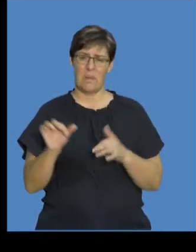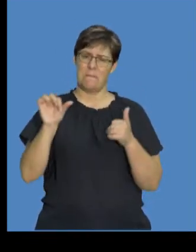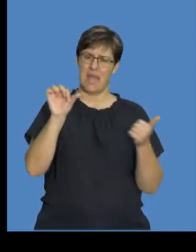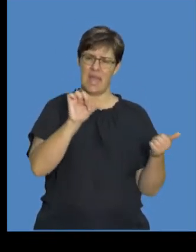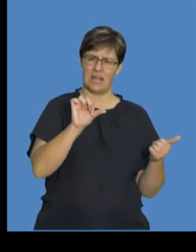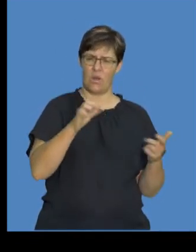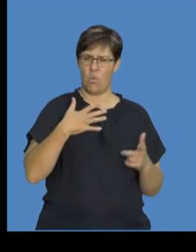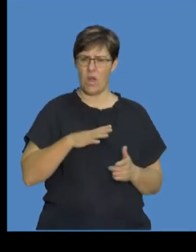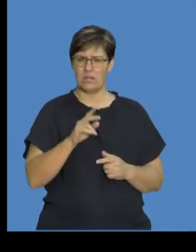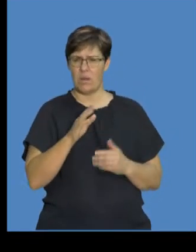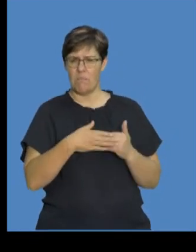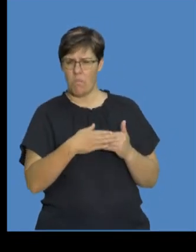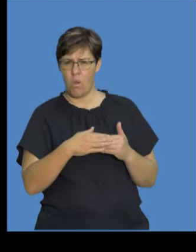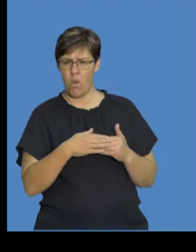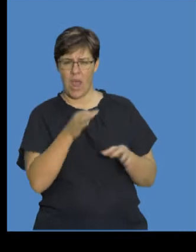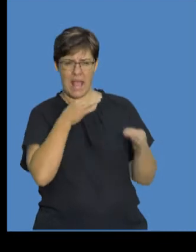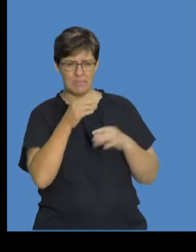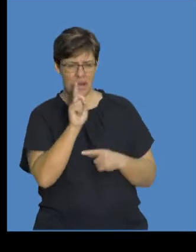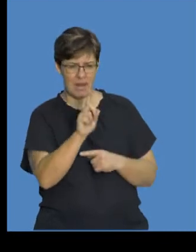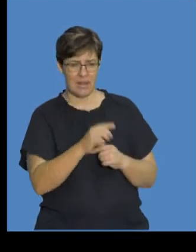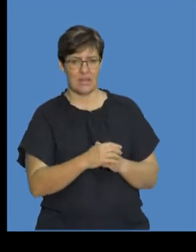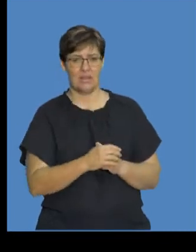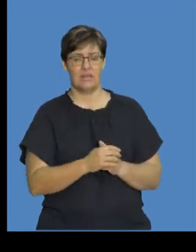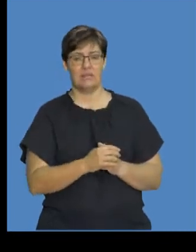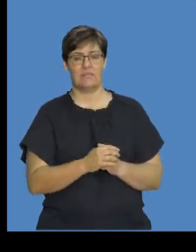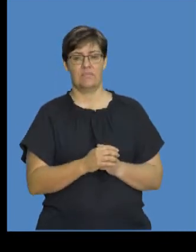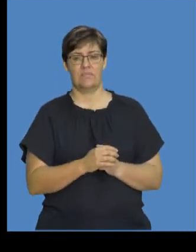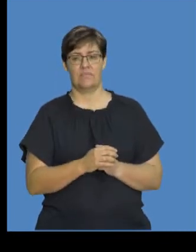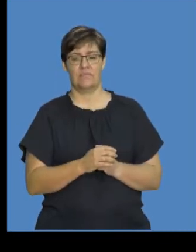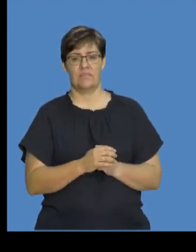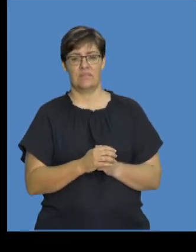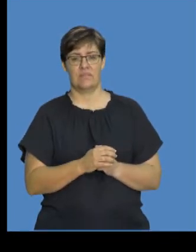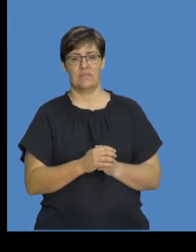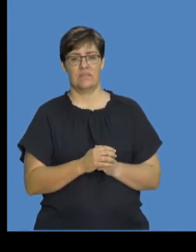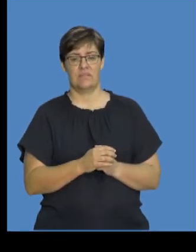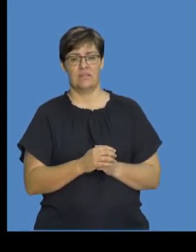Okay, let's just go back here. I just want to do one more thing with you. Right. Then,